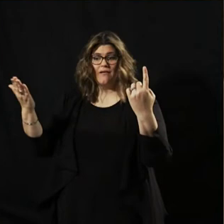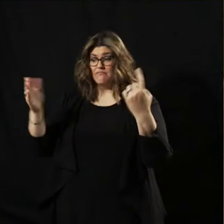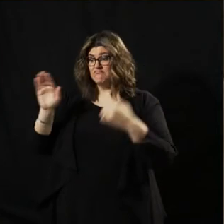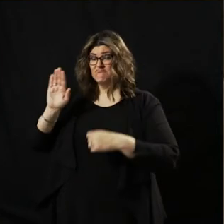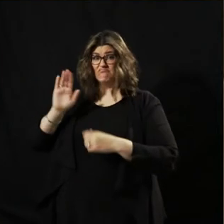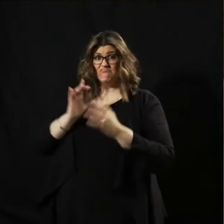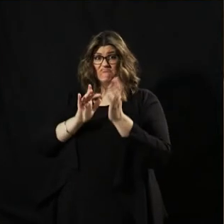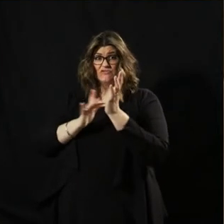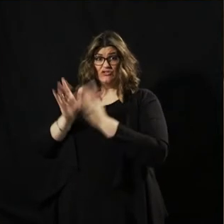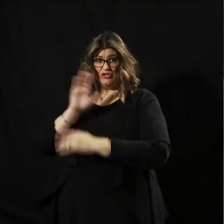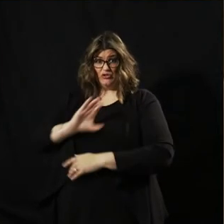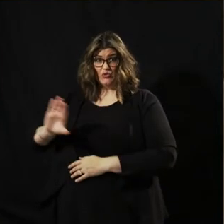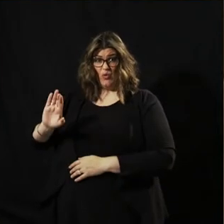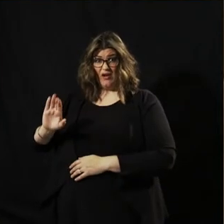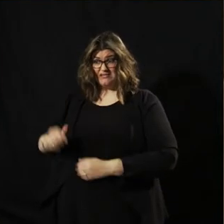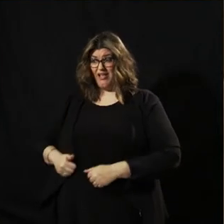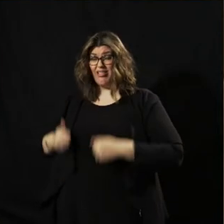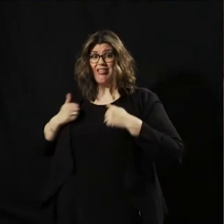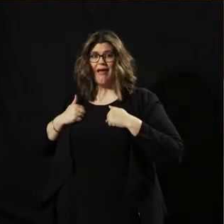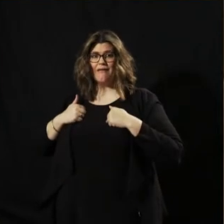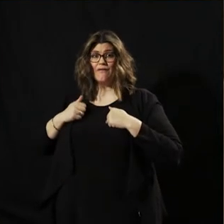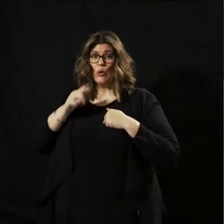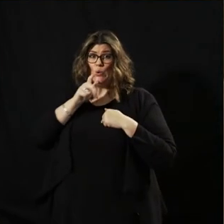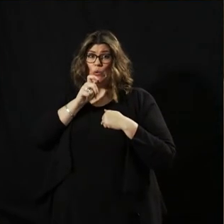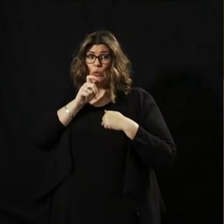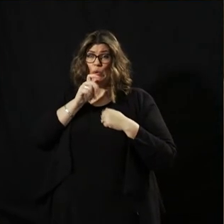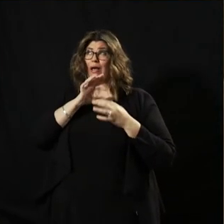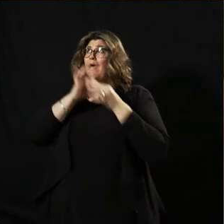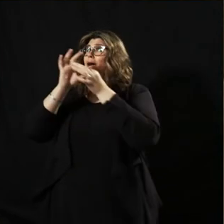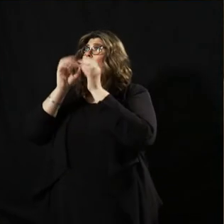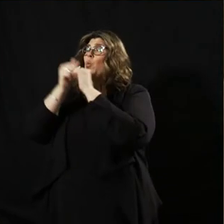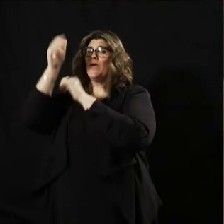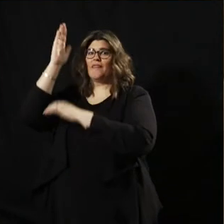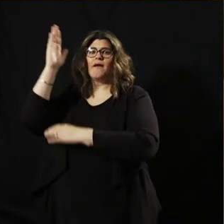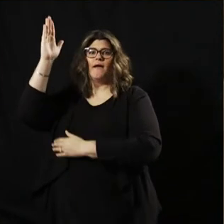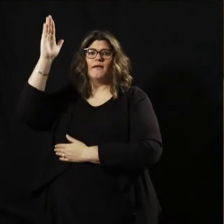life, he lives for God.